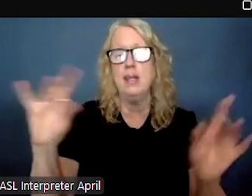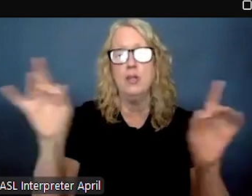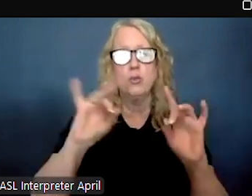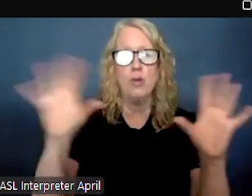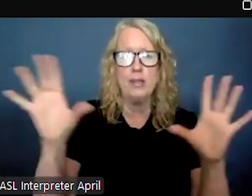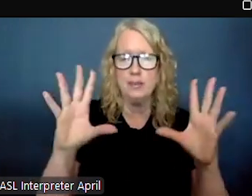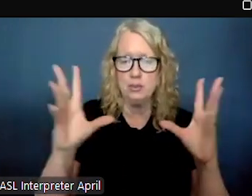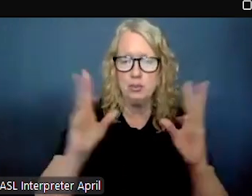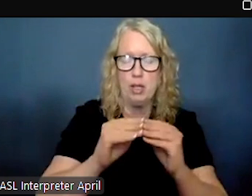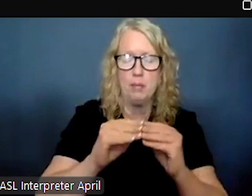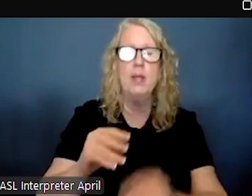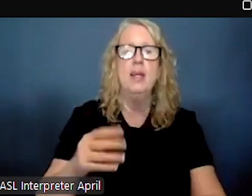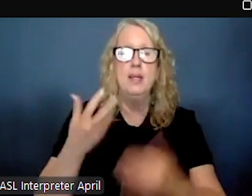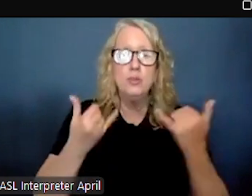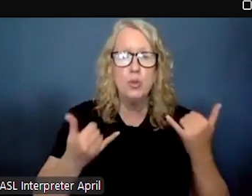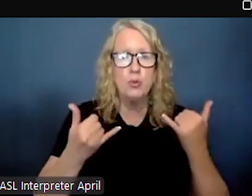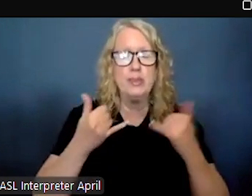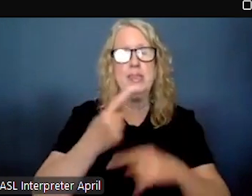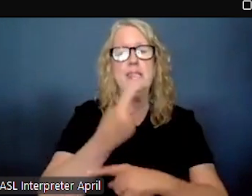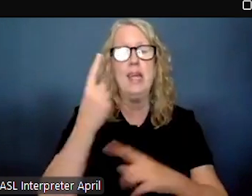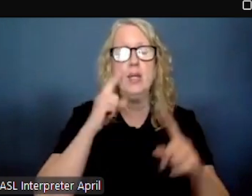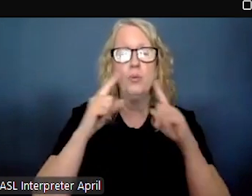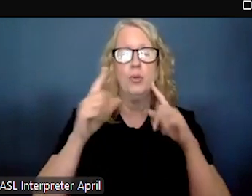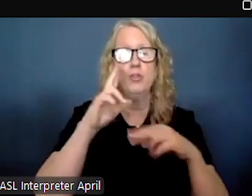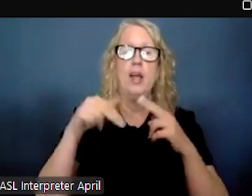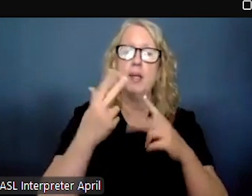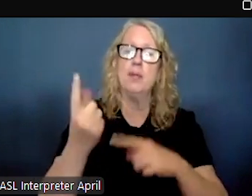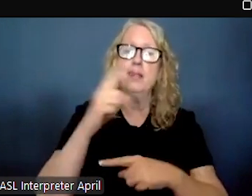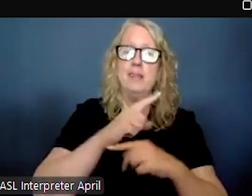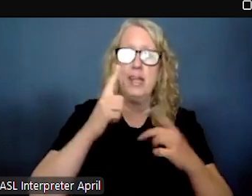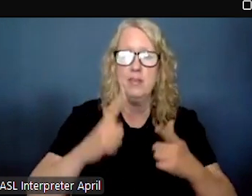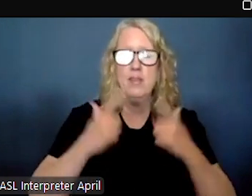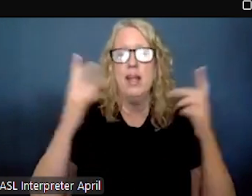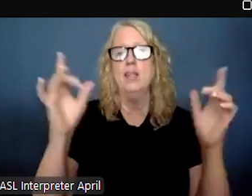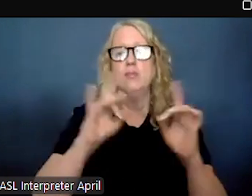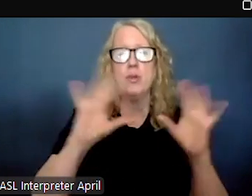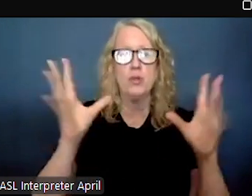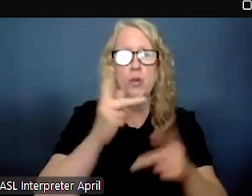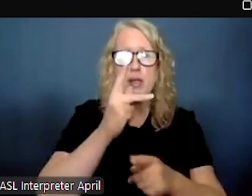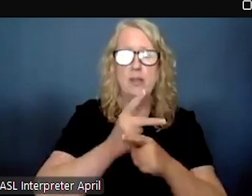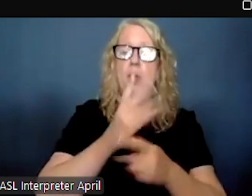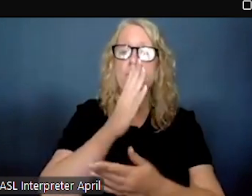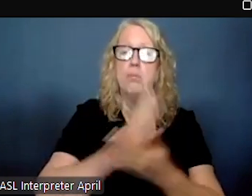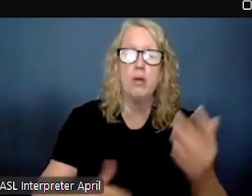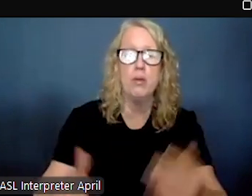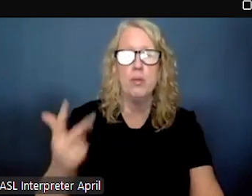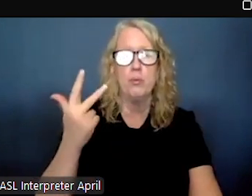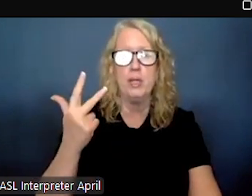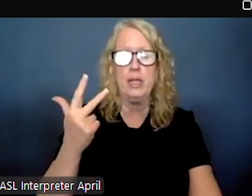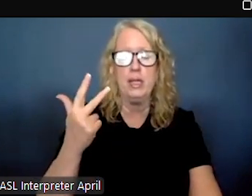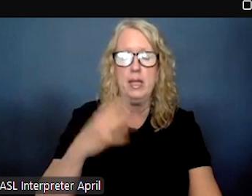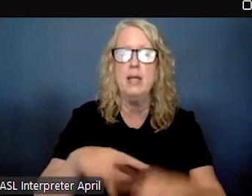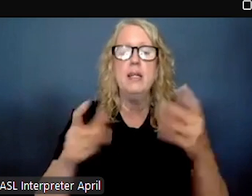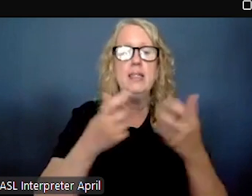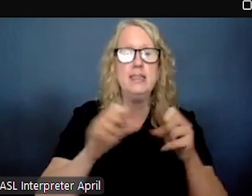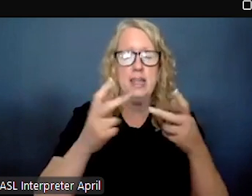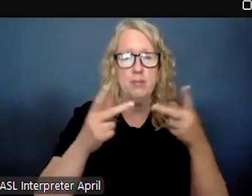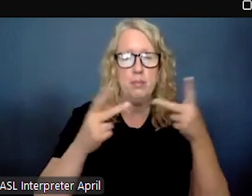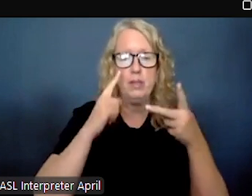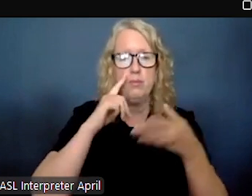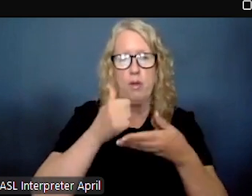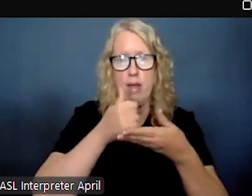Jam. Today we're talking about A Day in the Life of Crisis Care Part 3, A Safe Place for